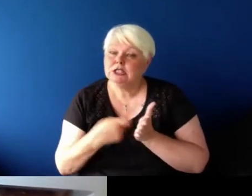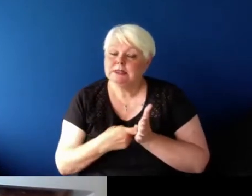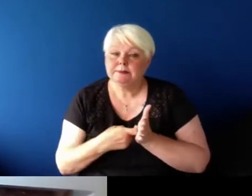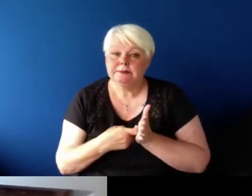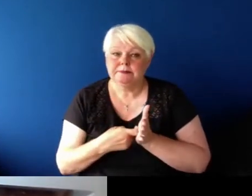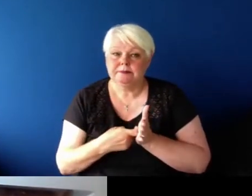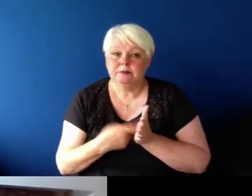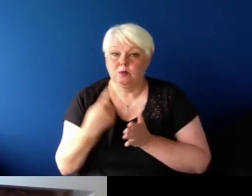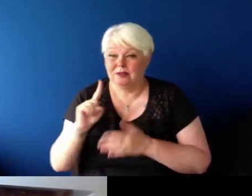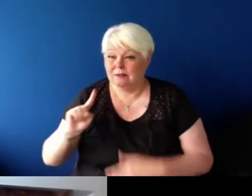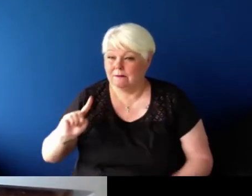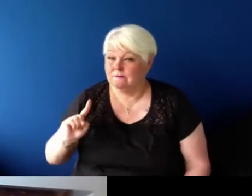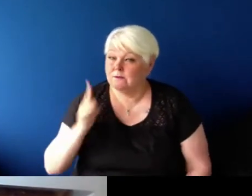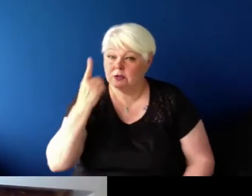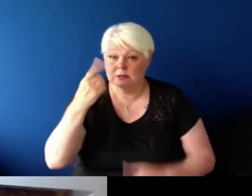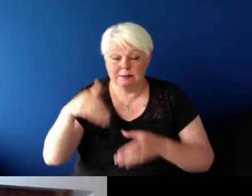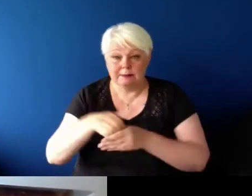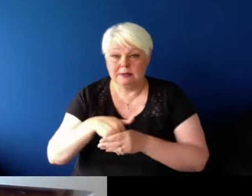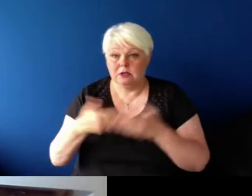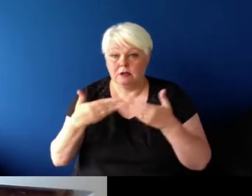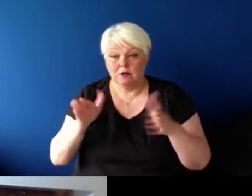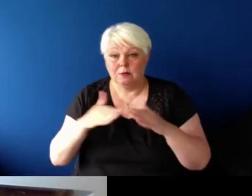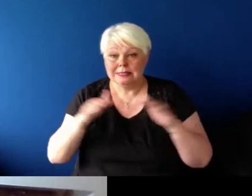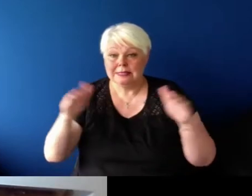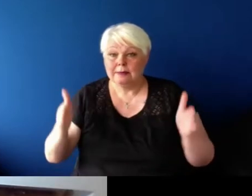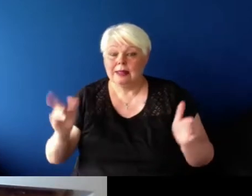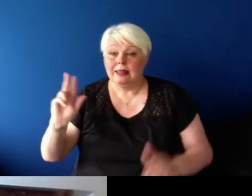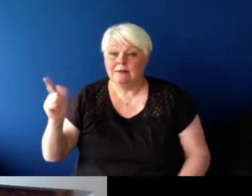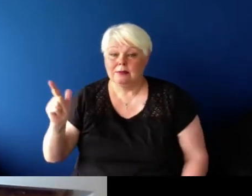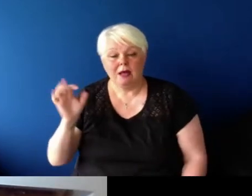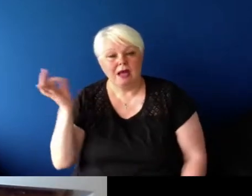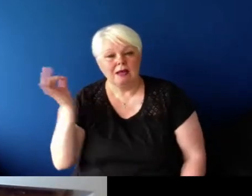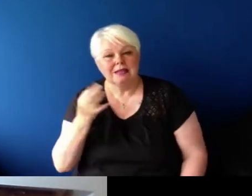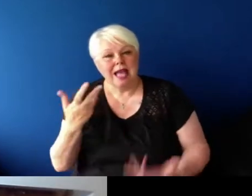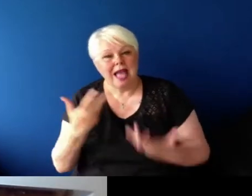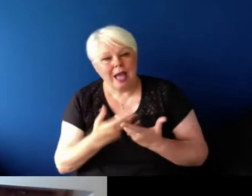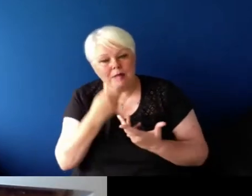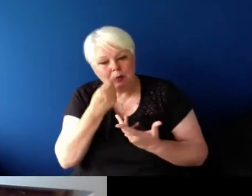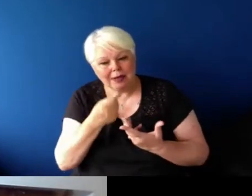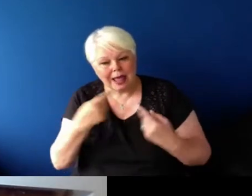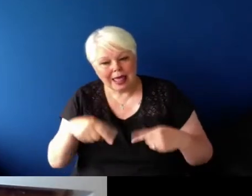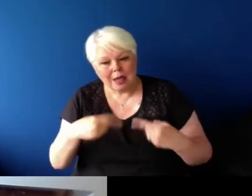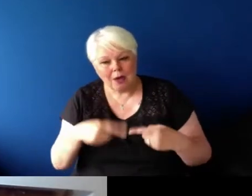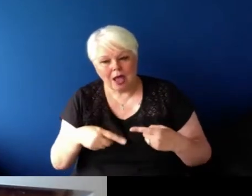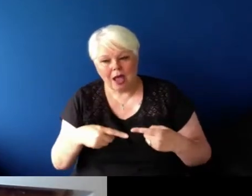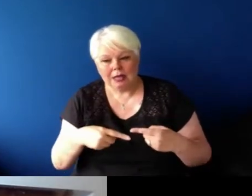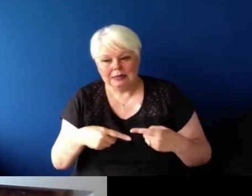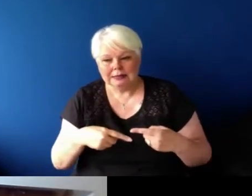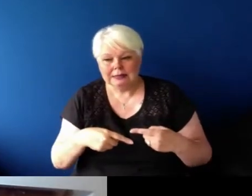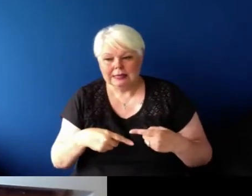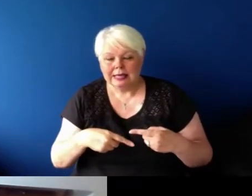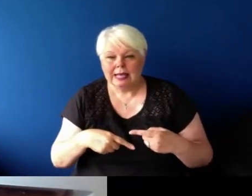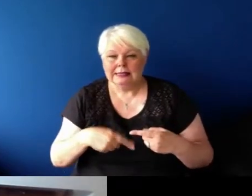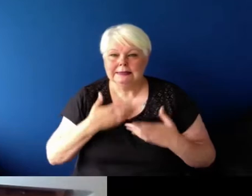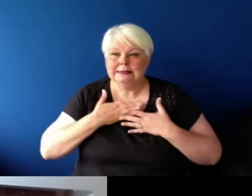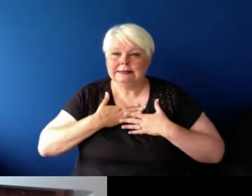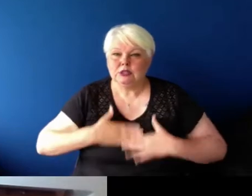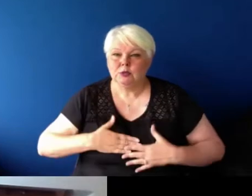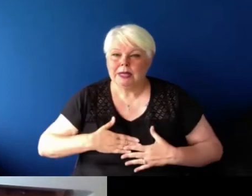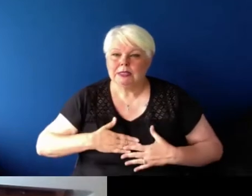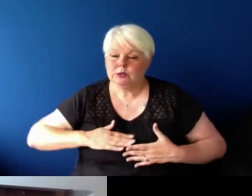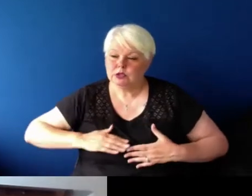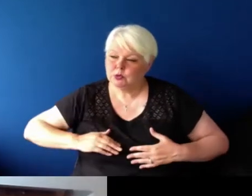was one of the first members of Open Table in Liverpool, asks, how can we allow our sexuality to enrich our spiritual growth? And